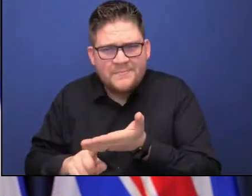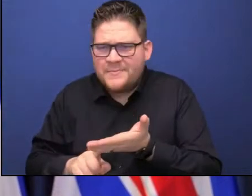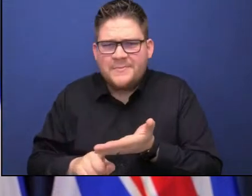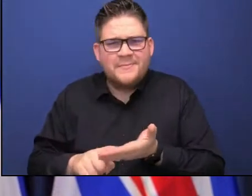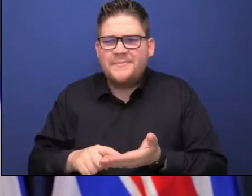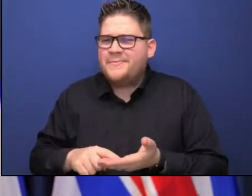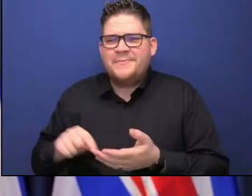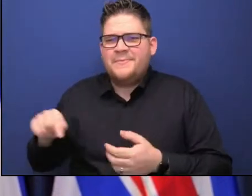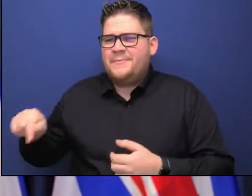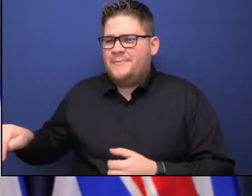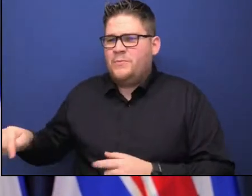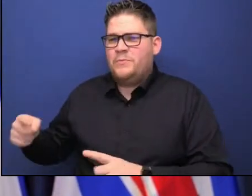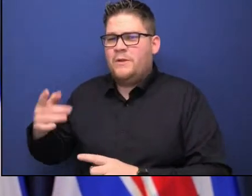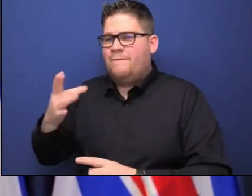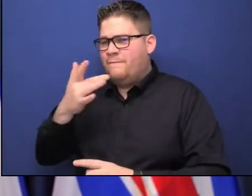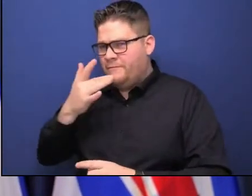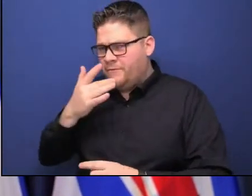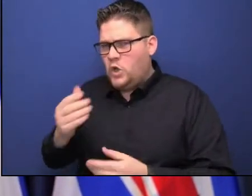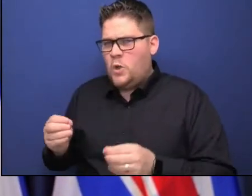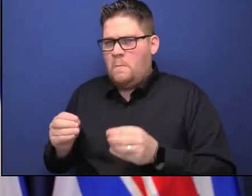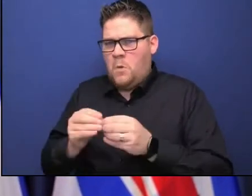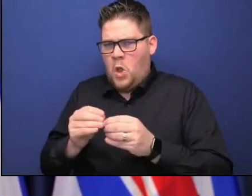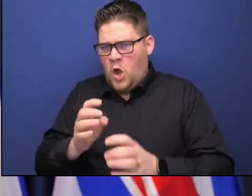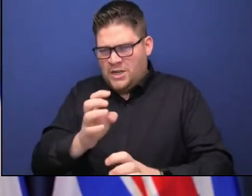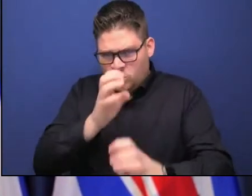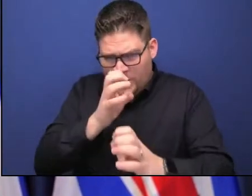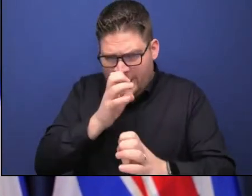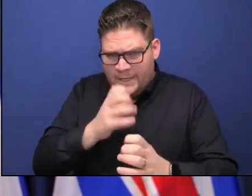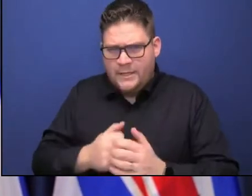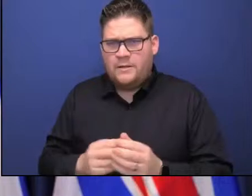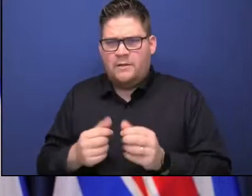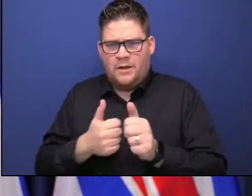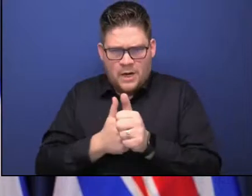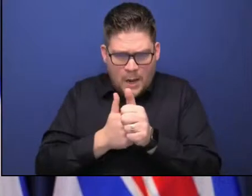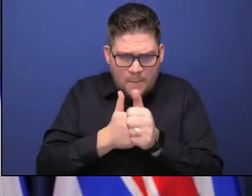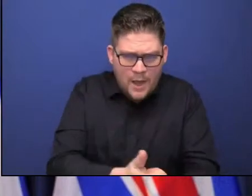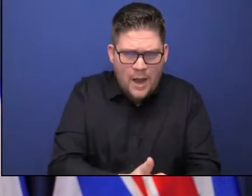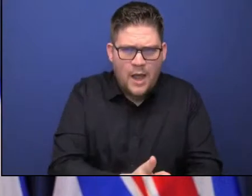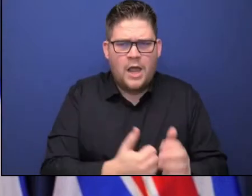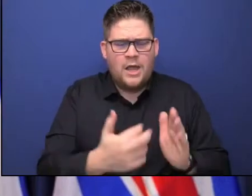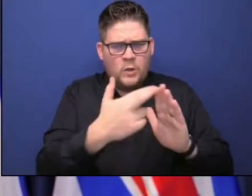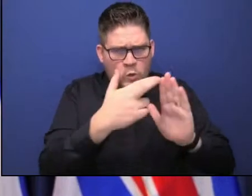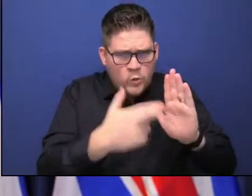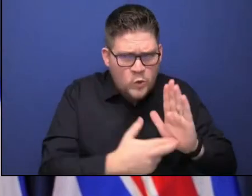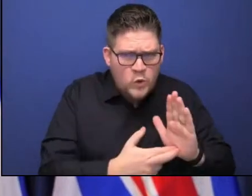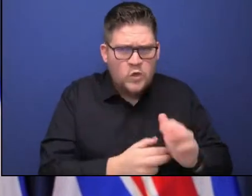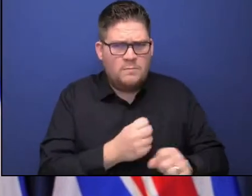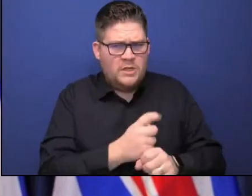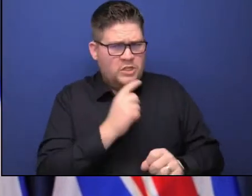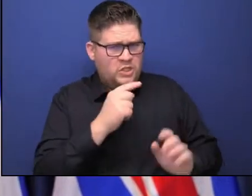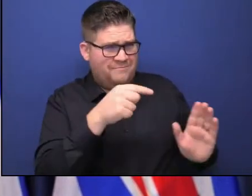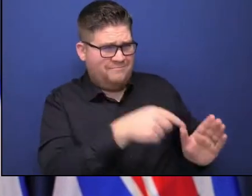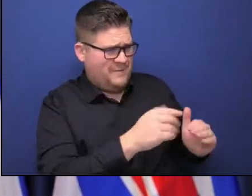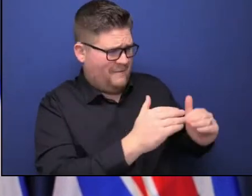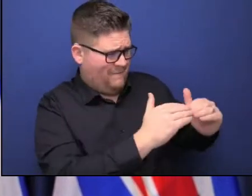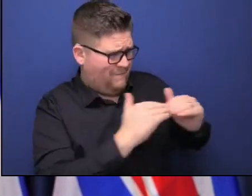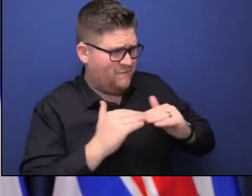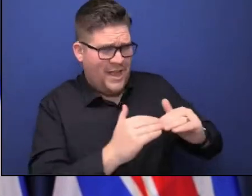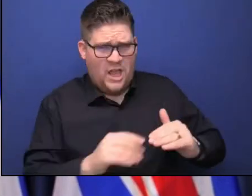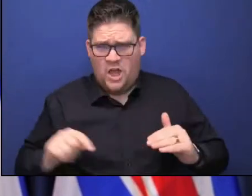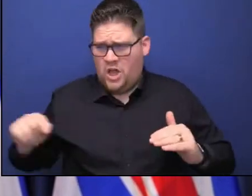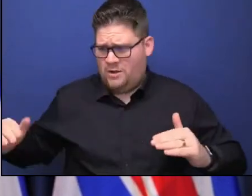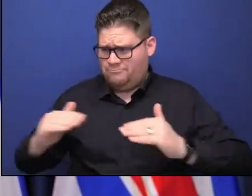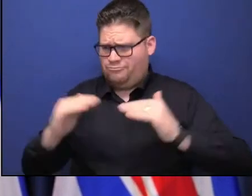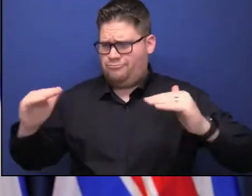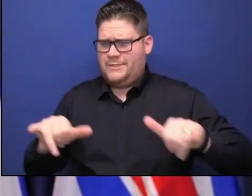difference, clarify the rules to make sure that there is fairness, and that's the direction we're going to continue to move in. I think what we've